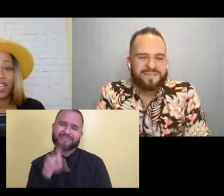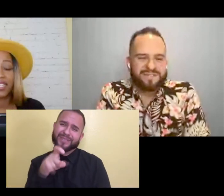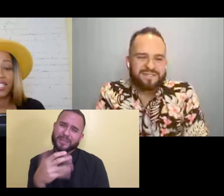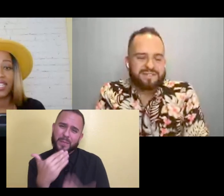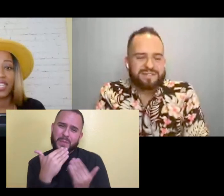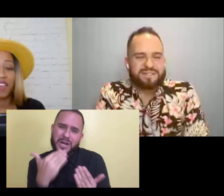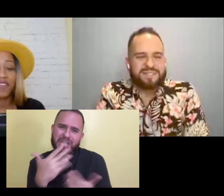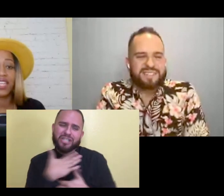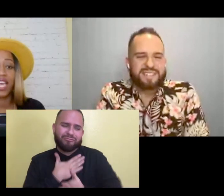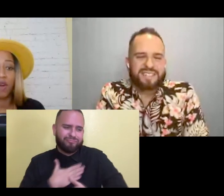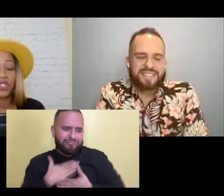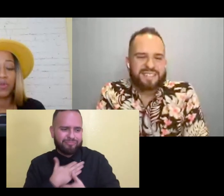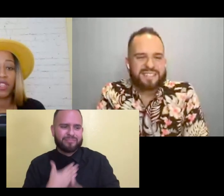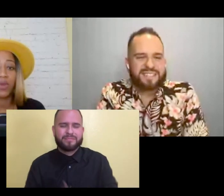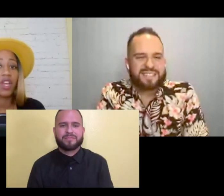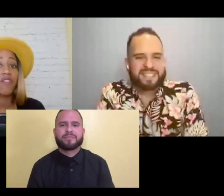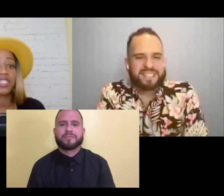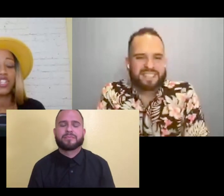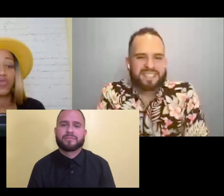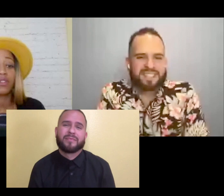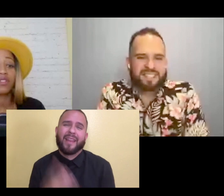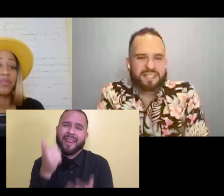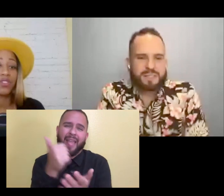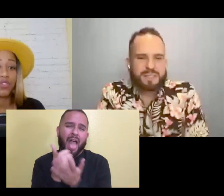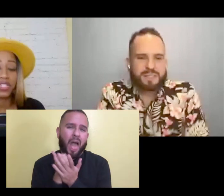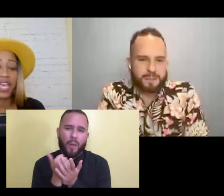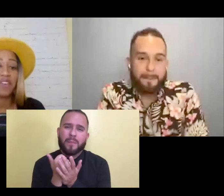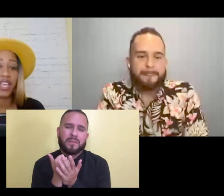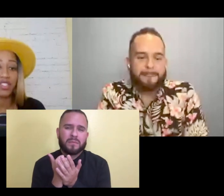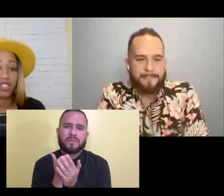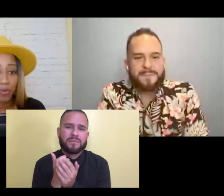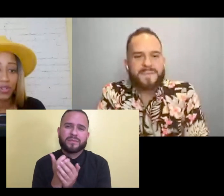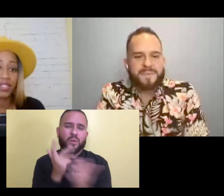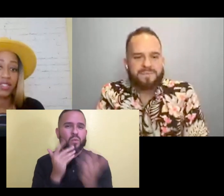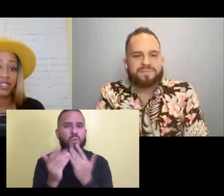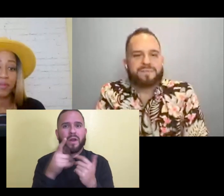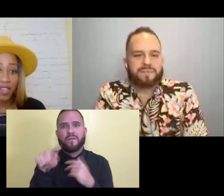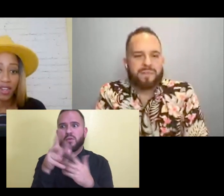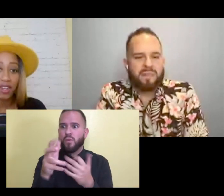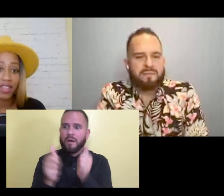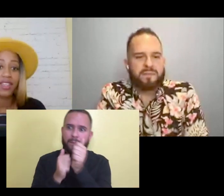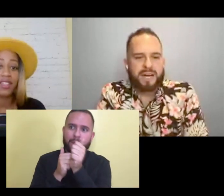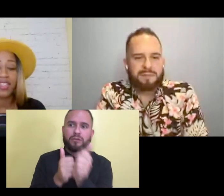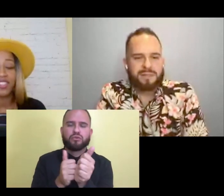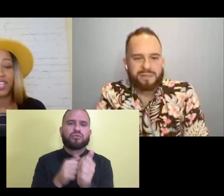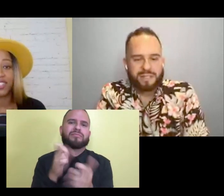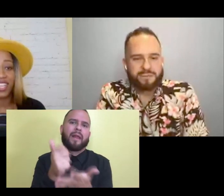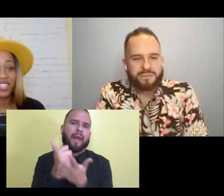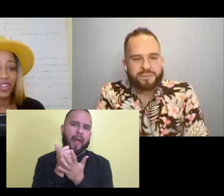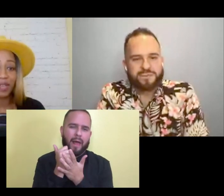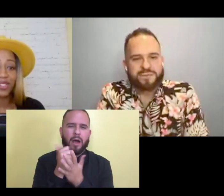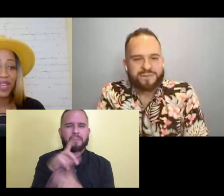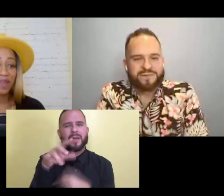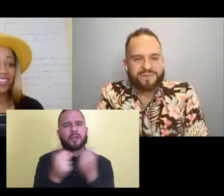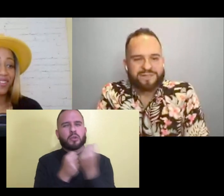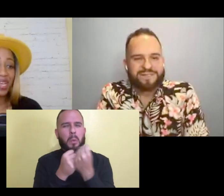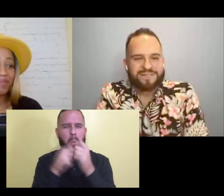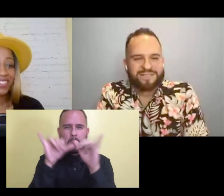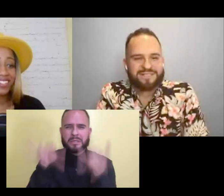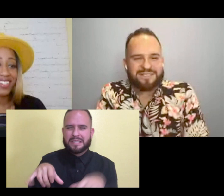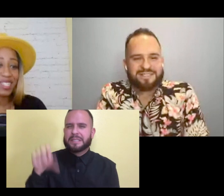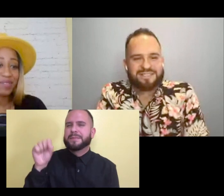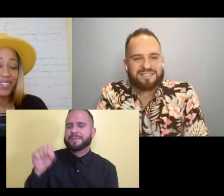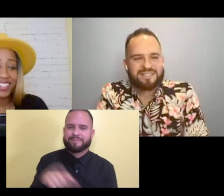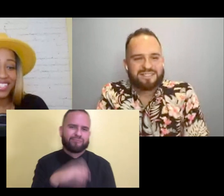Definitely not. It definitely helps with whatever it is that you want to pursue. Just having that support system there. So Absolutely. that's great. I'm so happy that you were